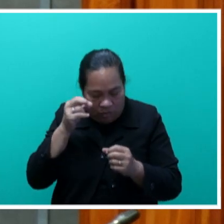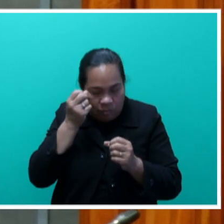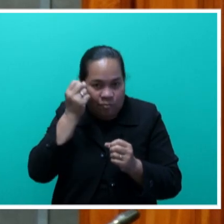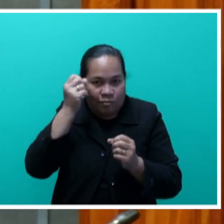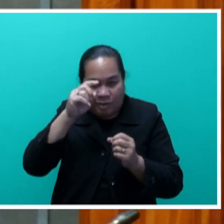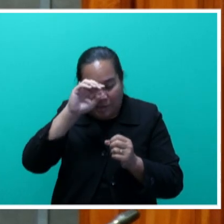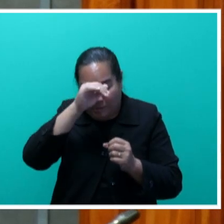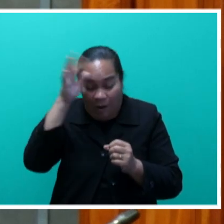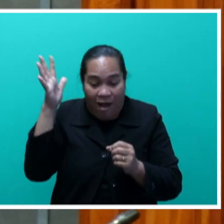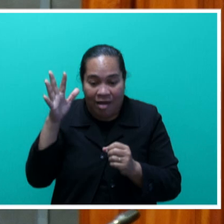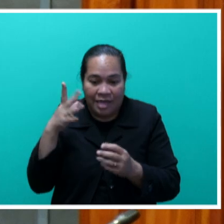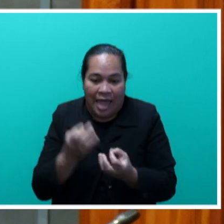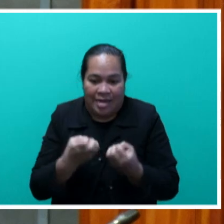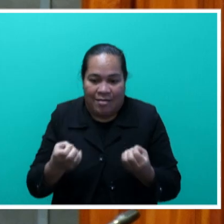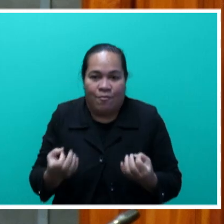learning.